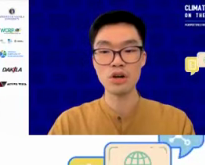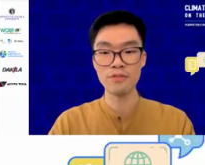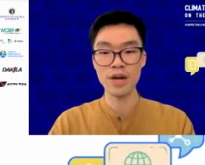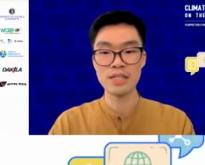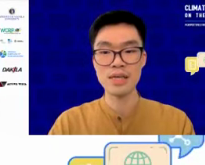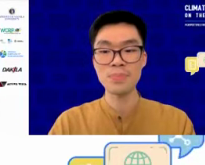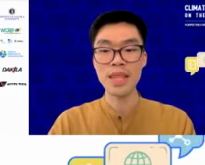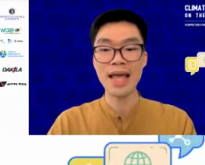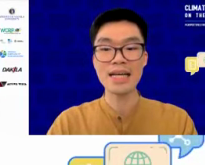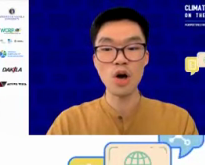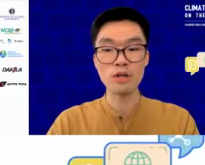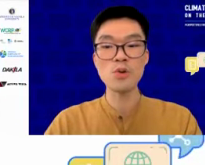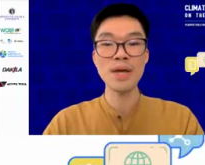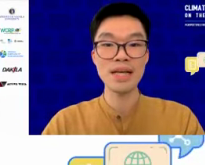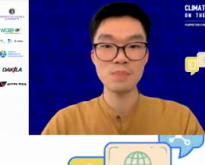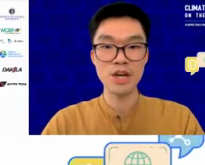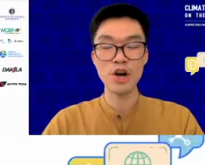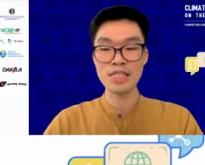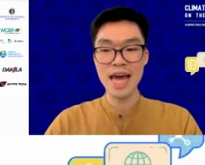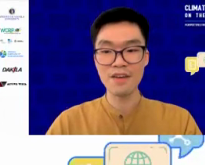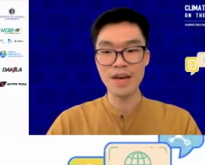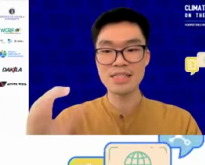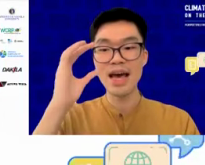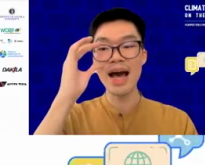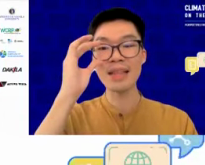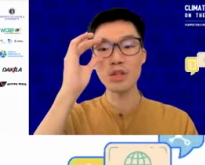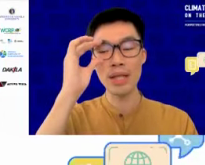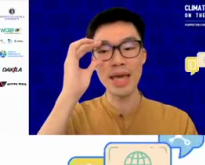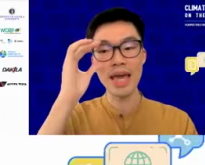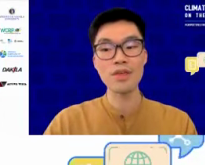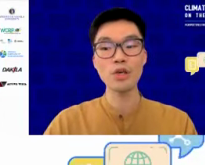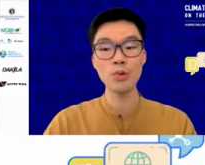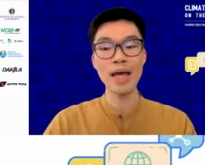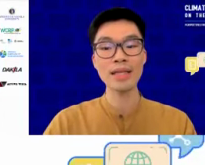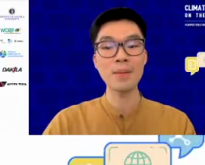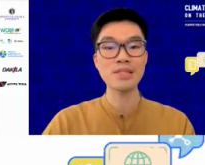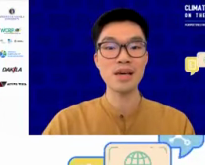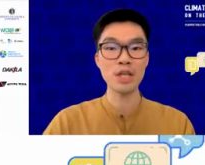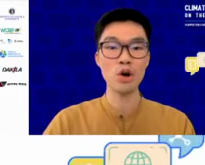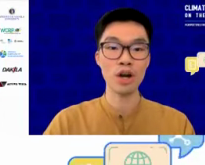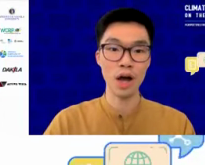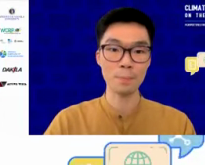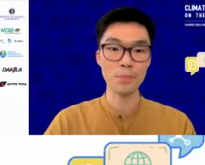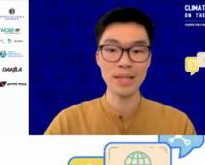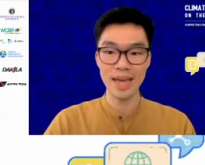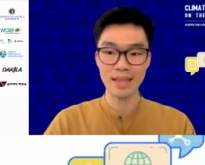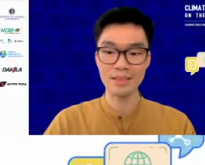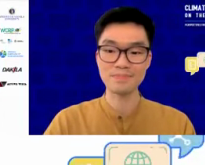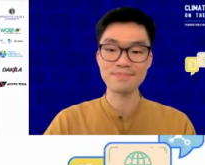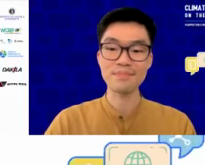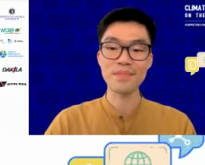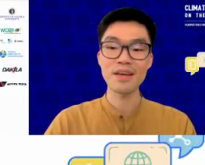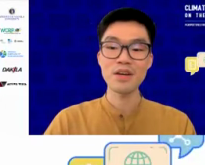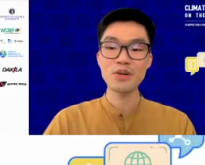Climate Change Conference and has also been a speaker on side events at the 28th UN Climate Summit, or